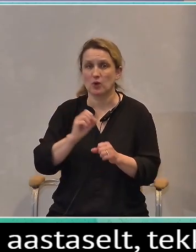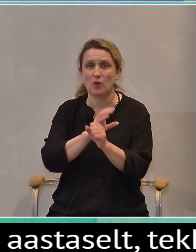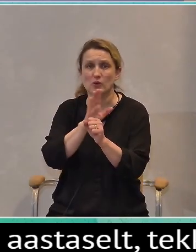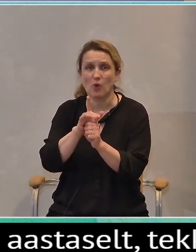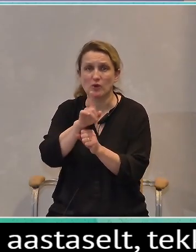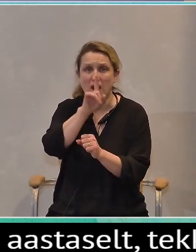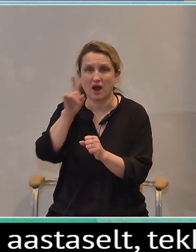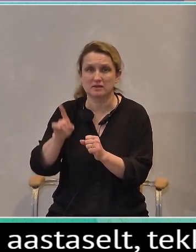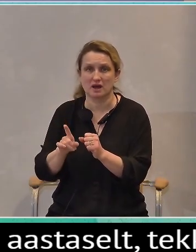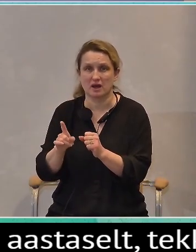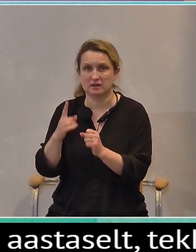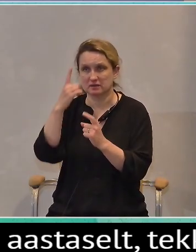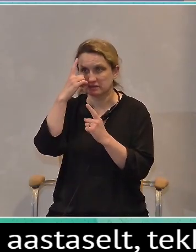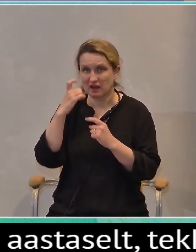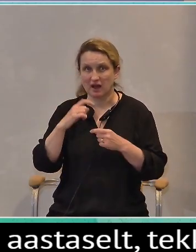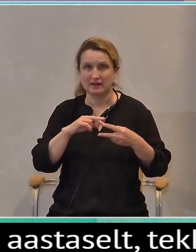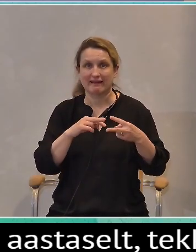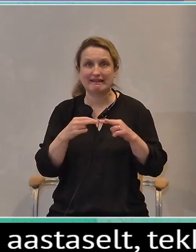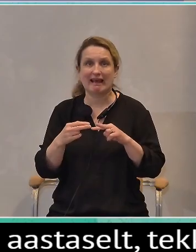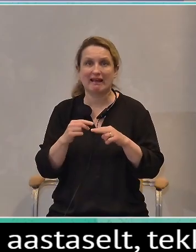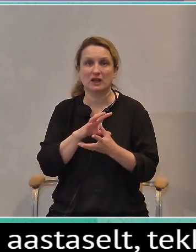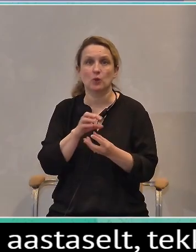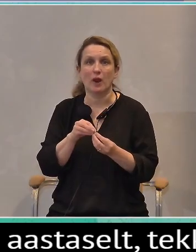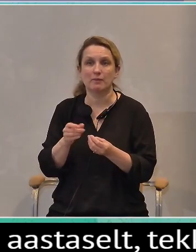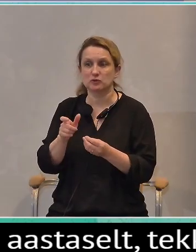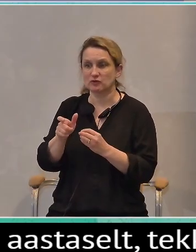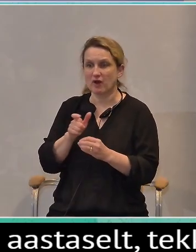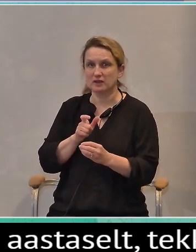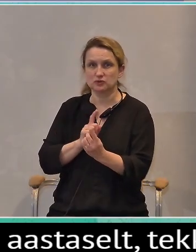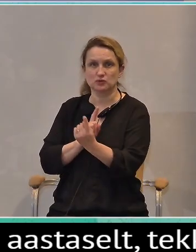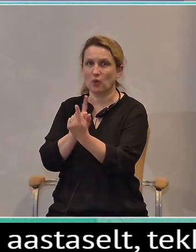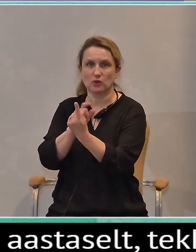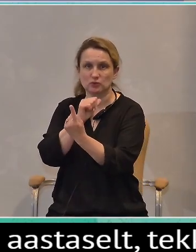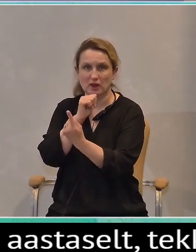during the deep pandemic period, we found out the results of the genetic test,